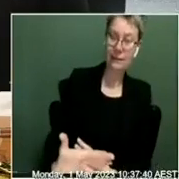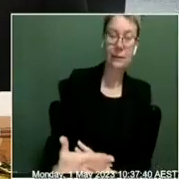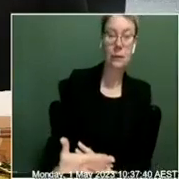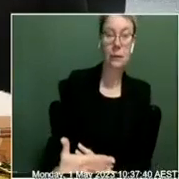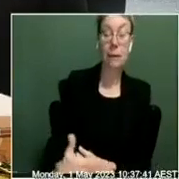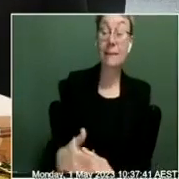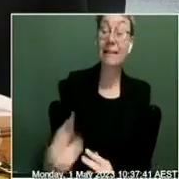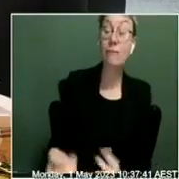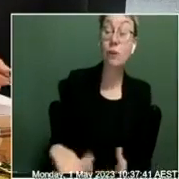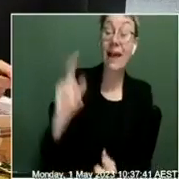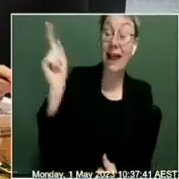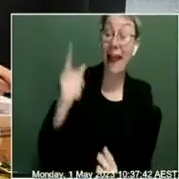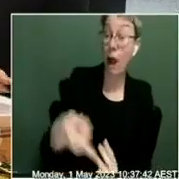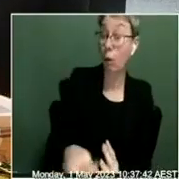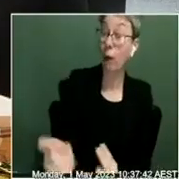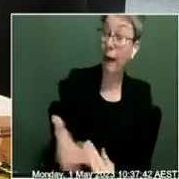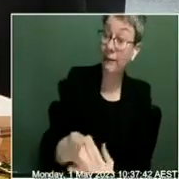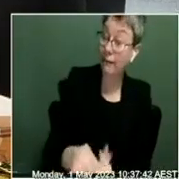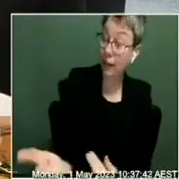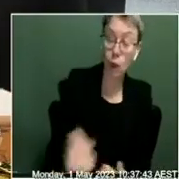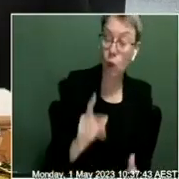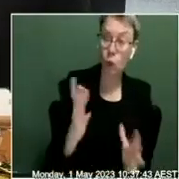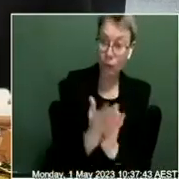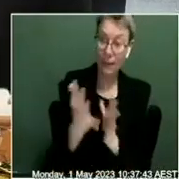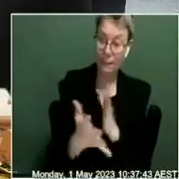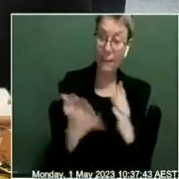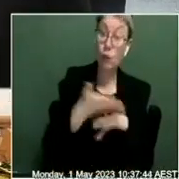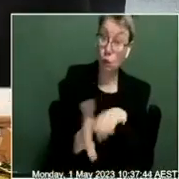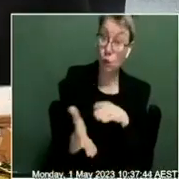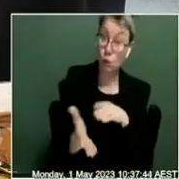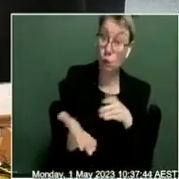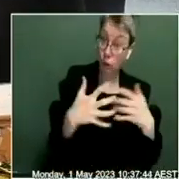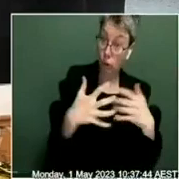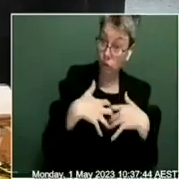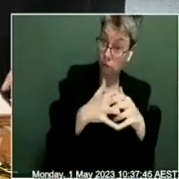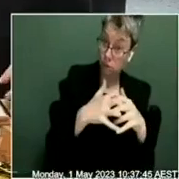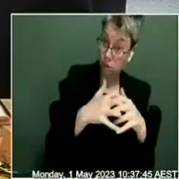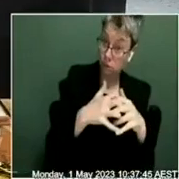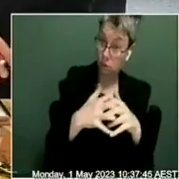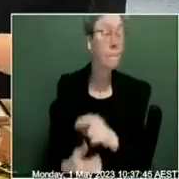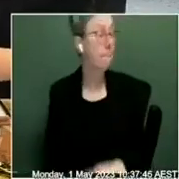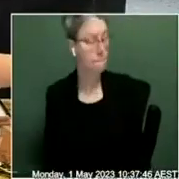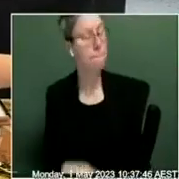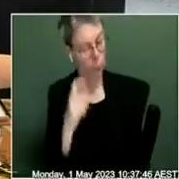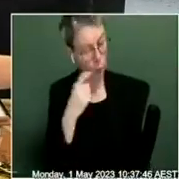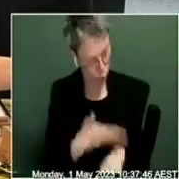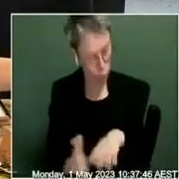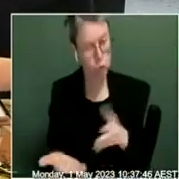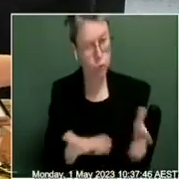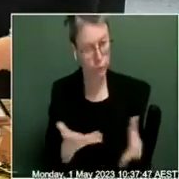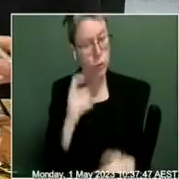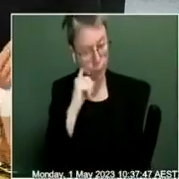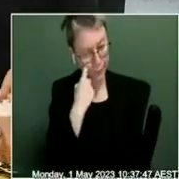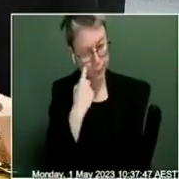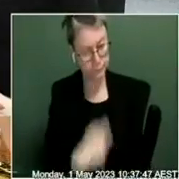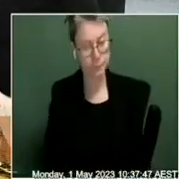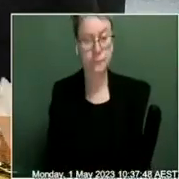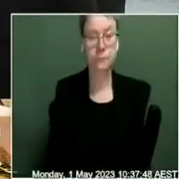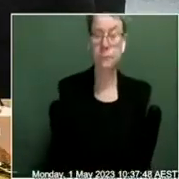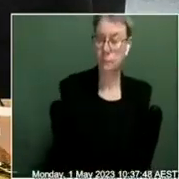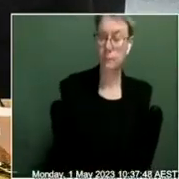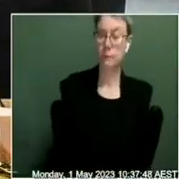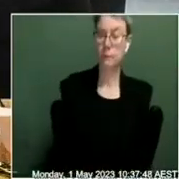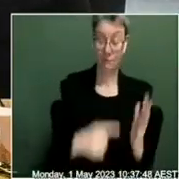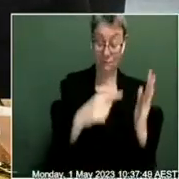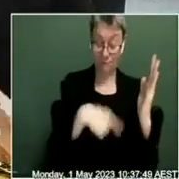And at paragraph 56 of the department's statement, you do discuss the